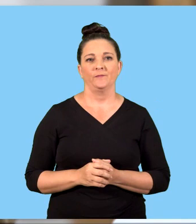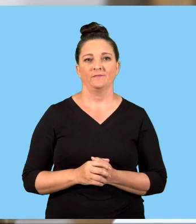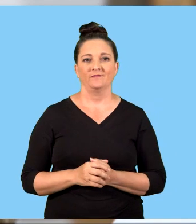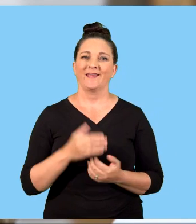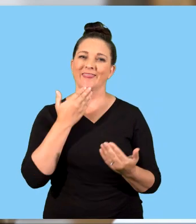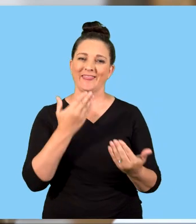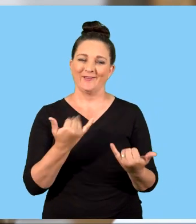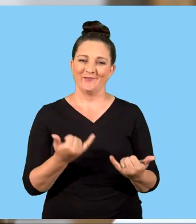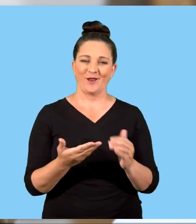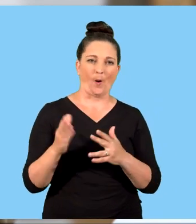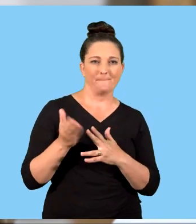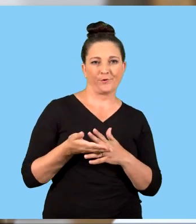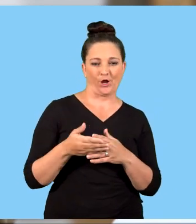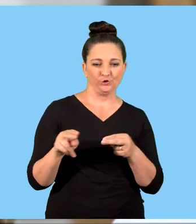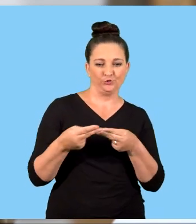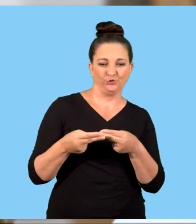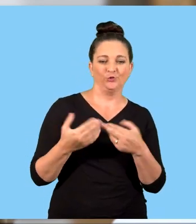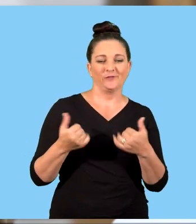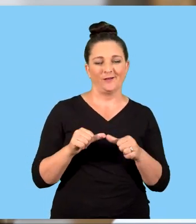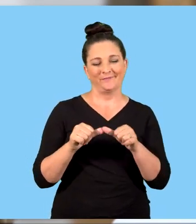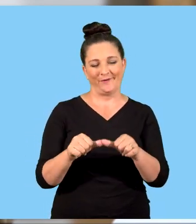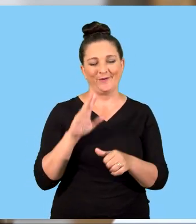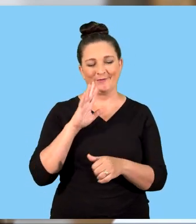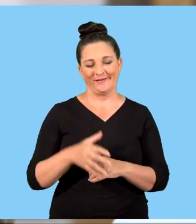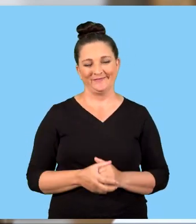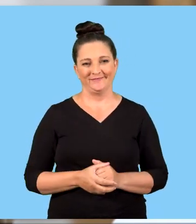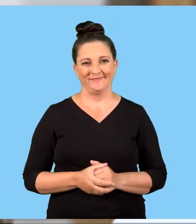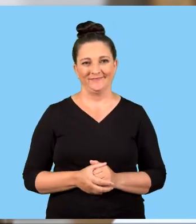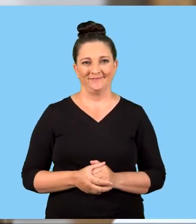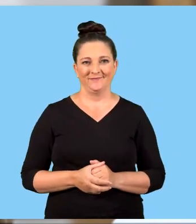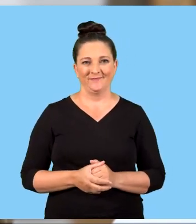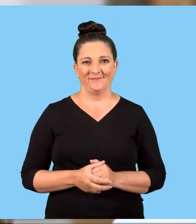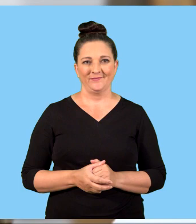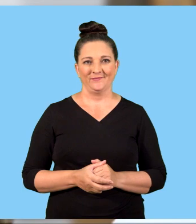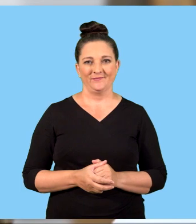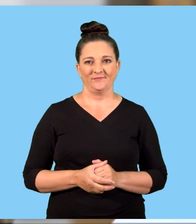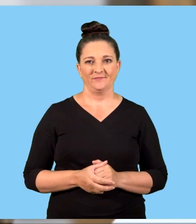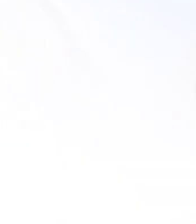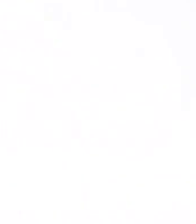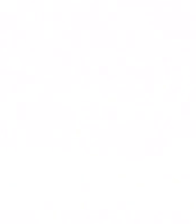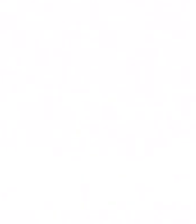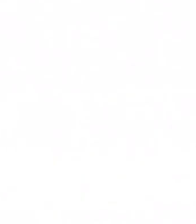Thanks everyone. Let's have a short break. When we get back, I'll carry on where we left off. Thank you.